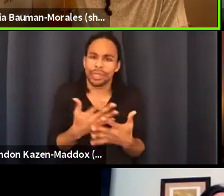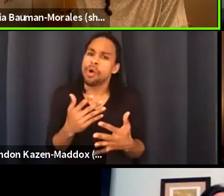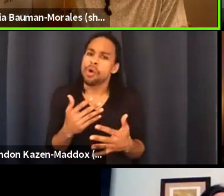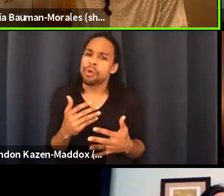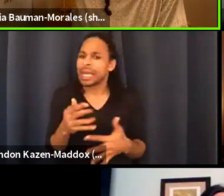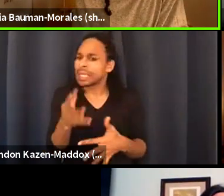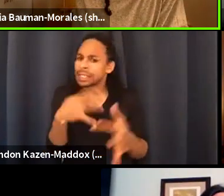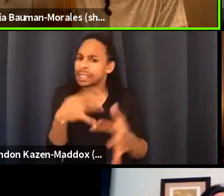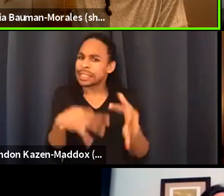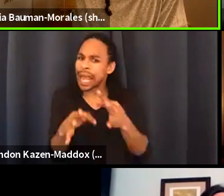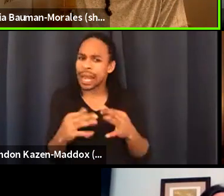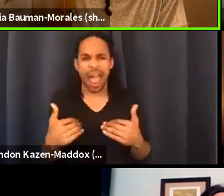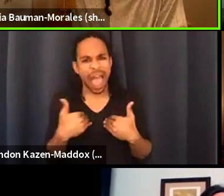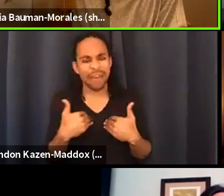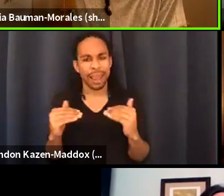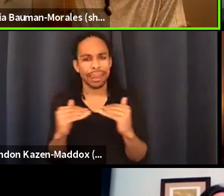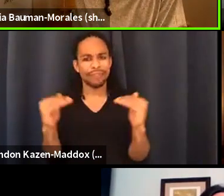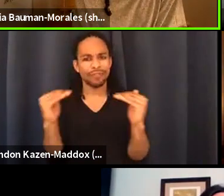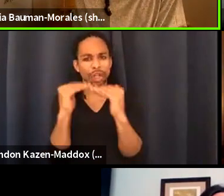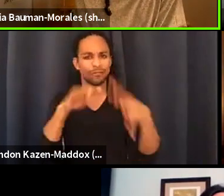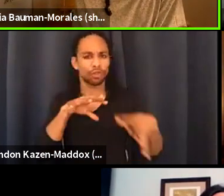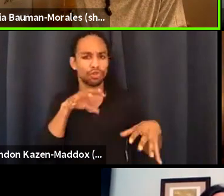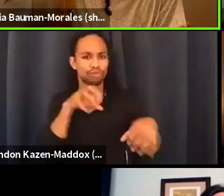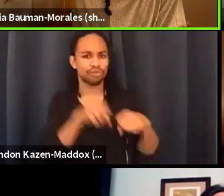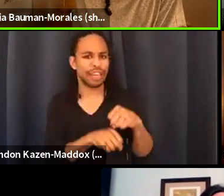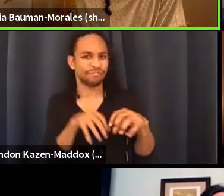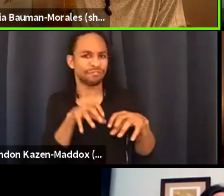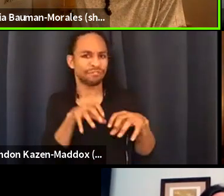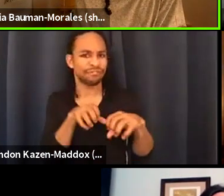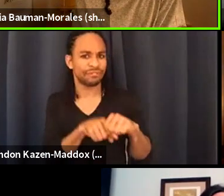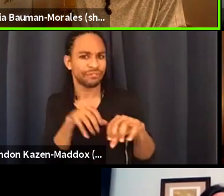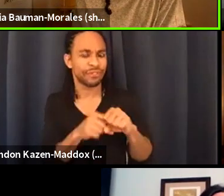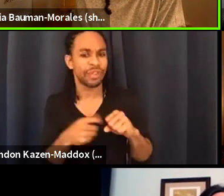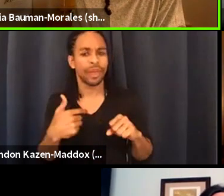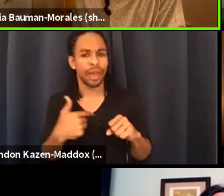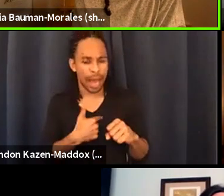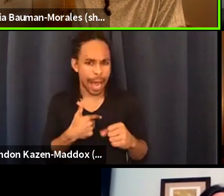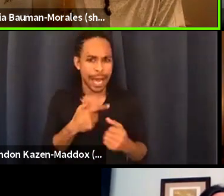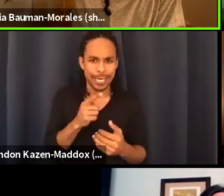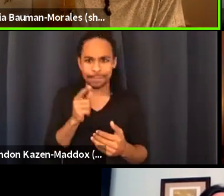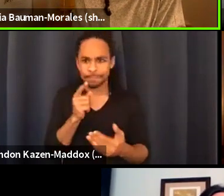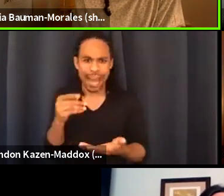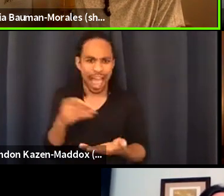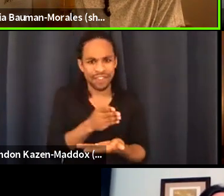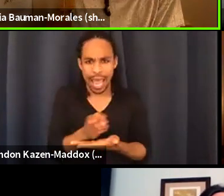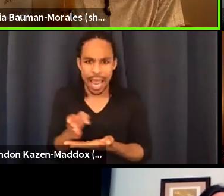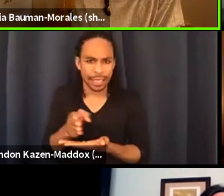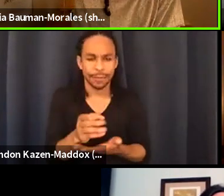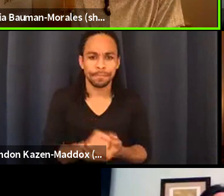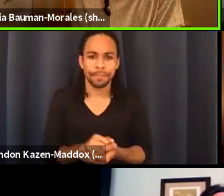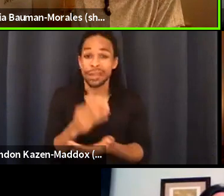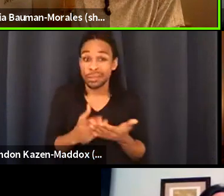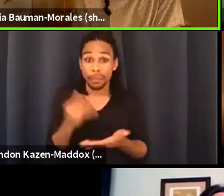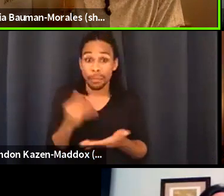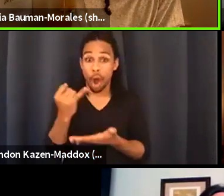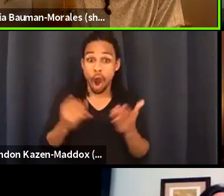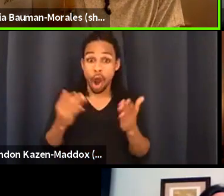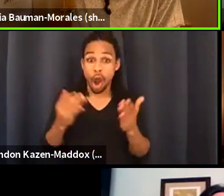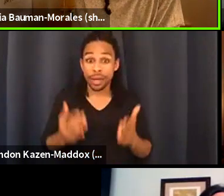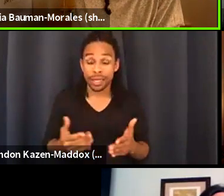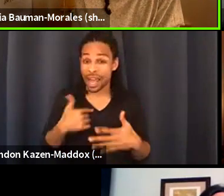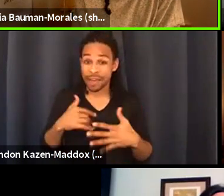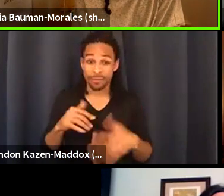with each artist. Some of these works we have been making together for the last 2 years, and we were so close to sharing them